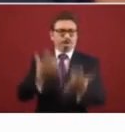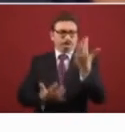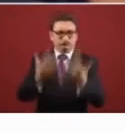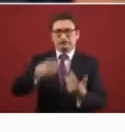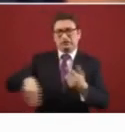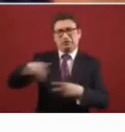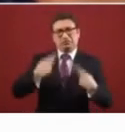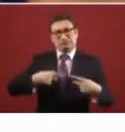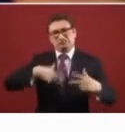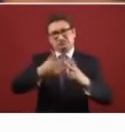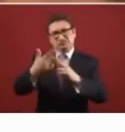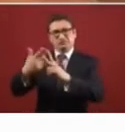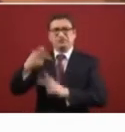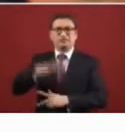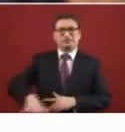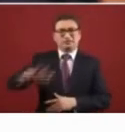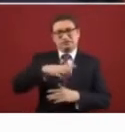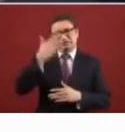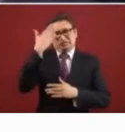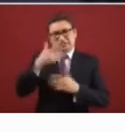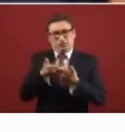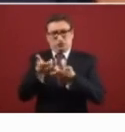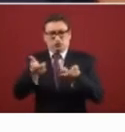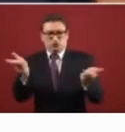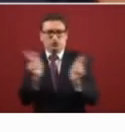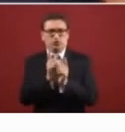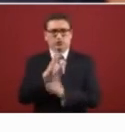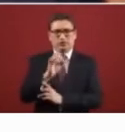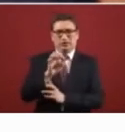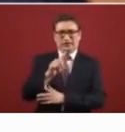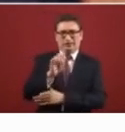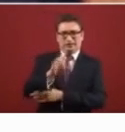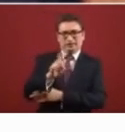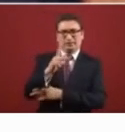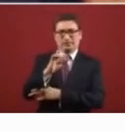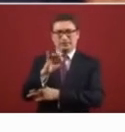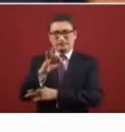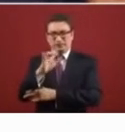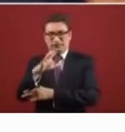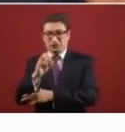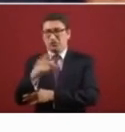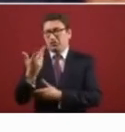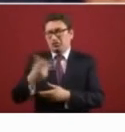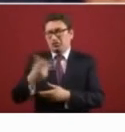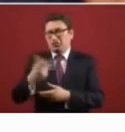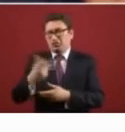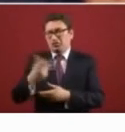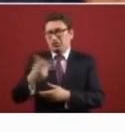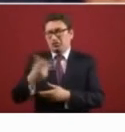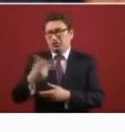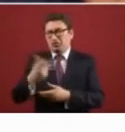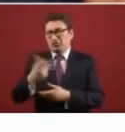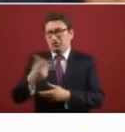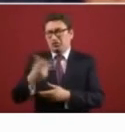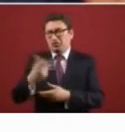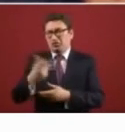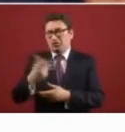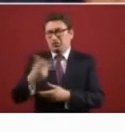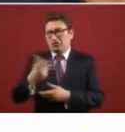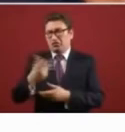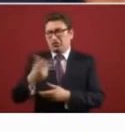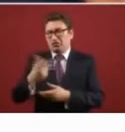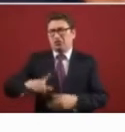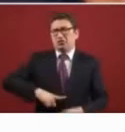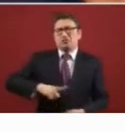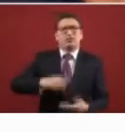ciudad. Entiendo que es el Cártel del Pacífico. Quisiera saber cuál es lo que está haciendo el gobierno. And he wants to know what the government's